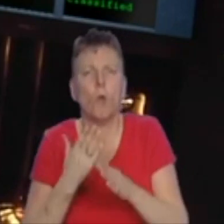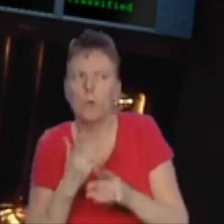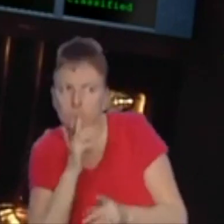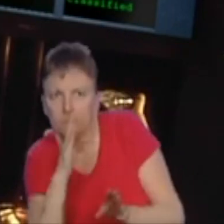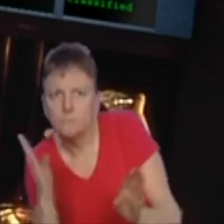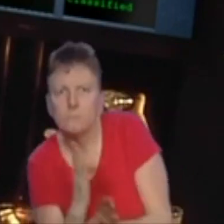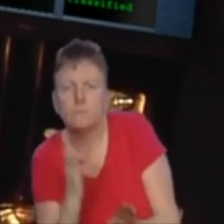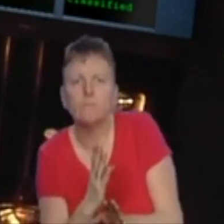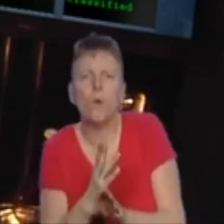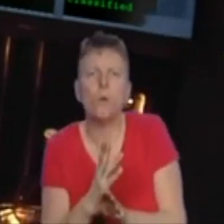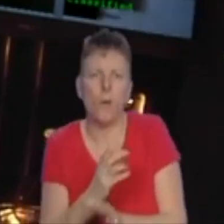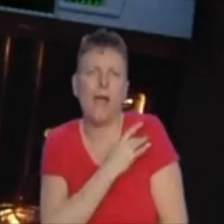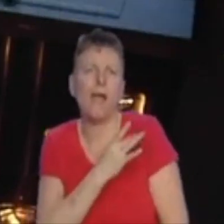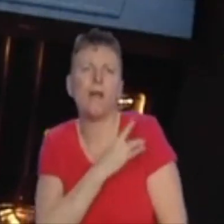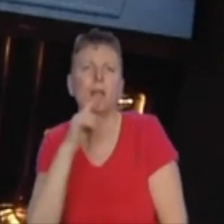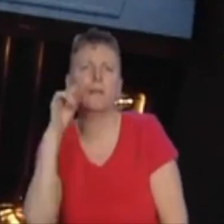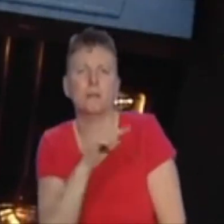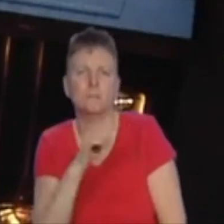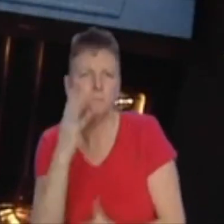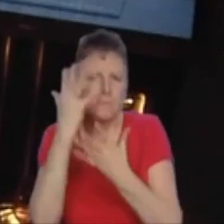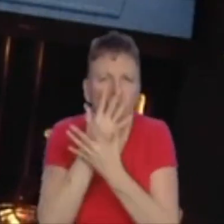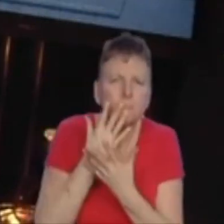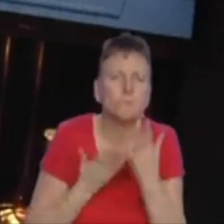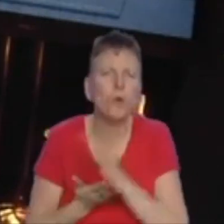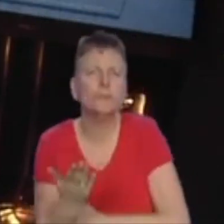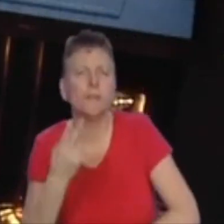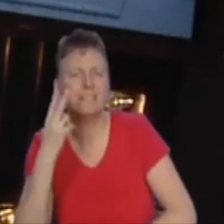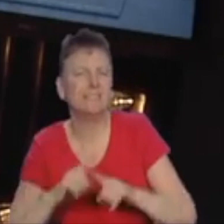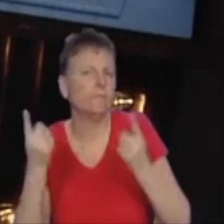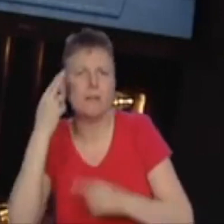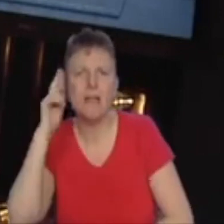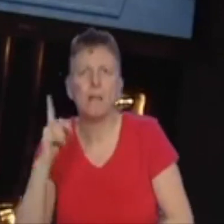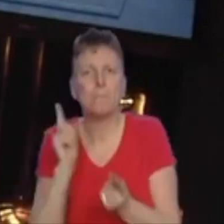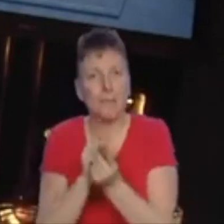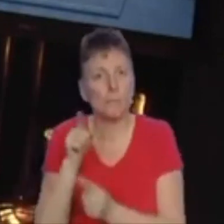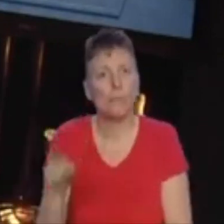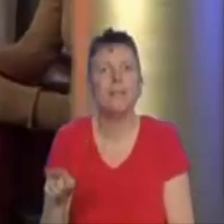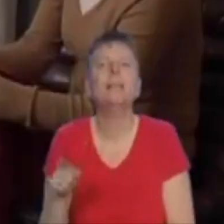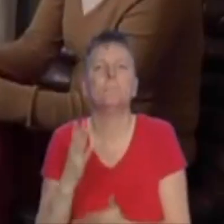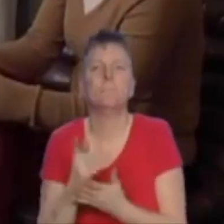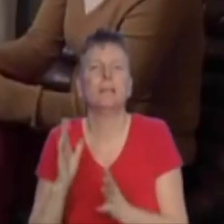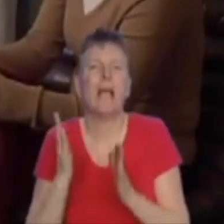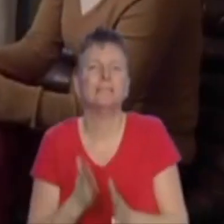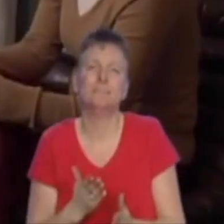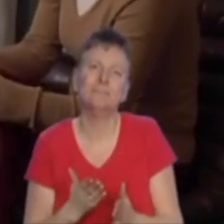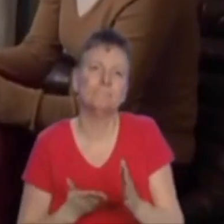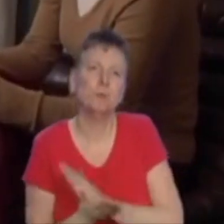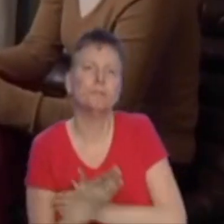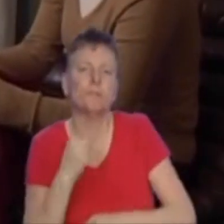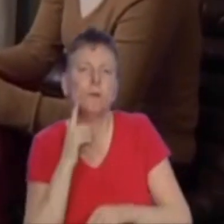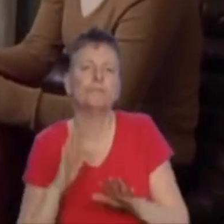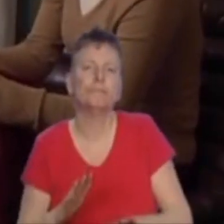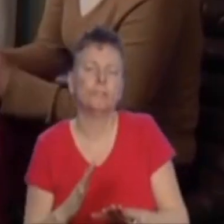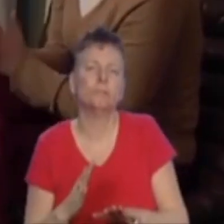under another name. I met up with him to find out what he had to do in the name of the British government. Tommy, thanks for coming on to